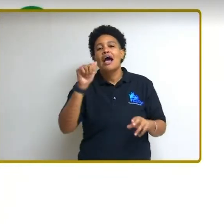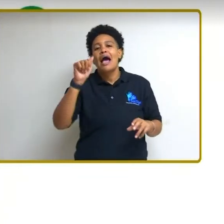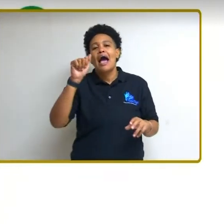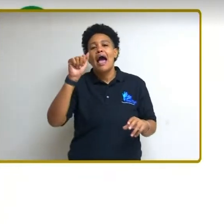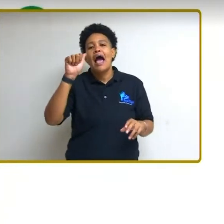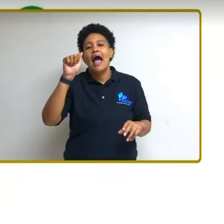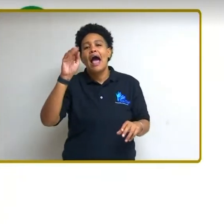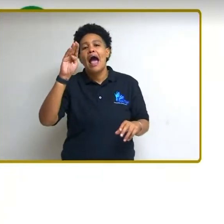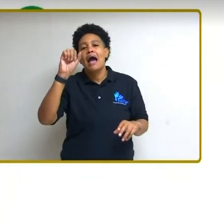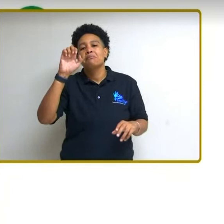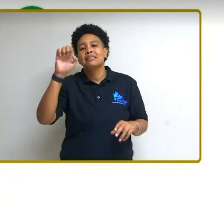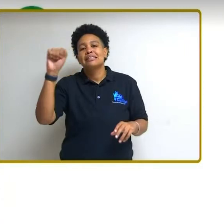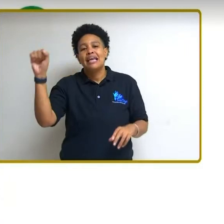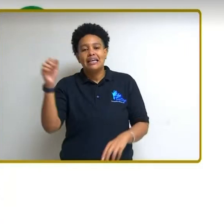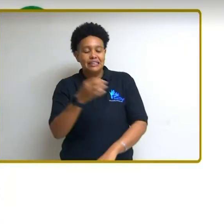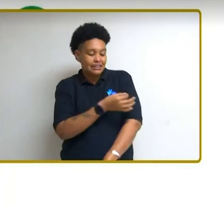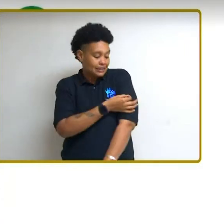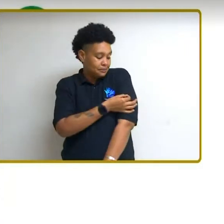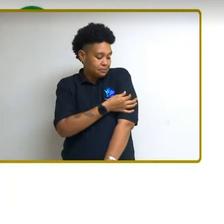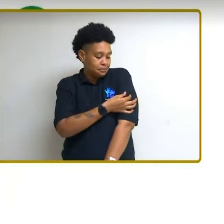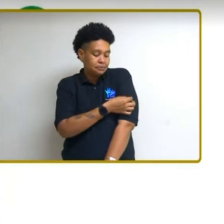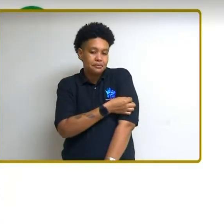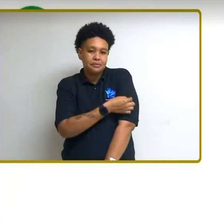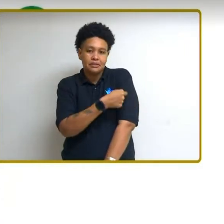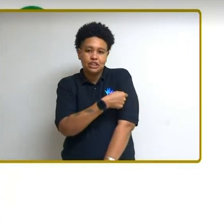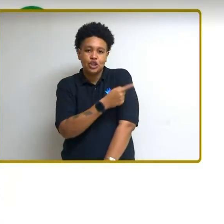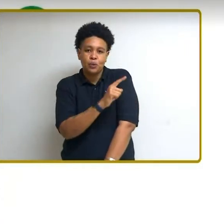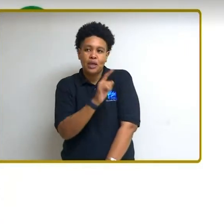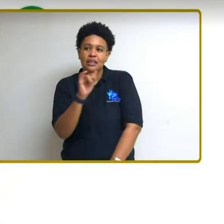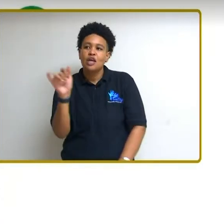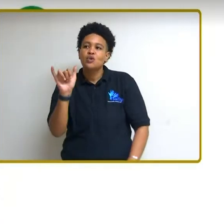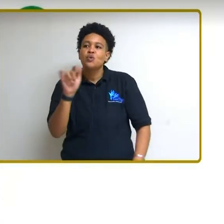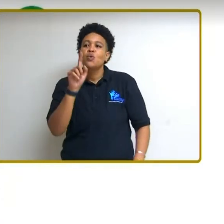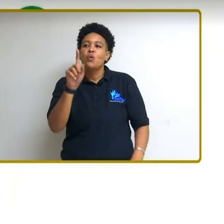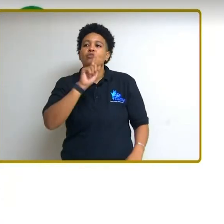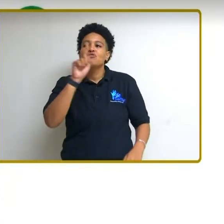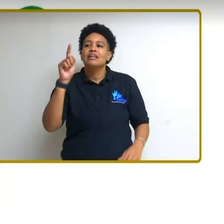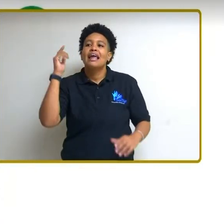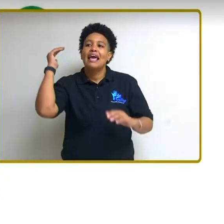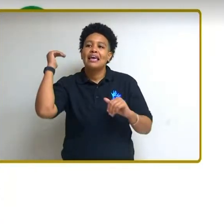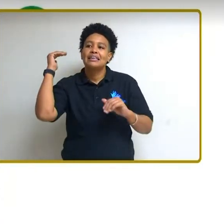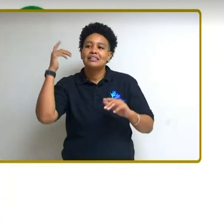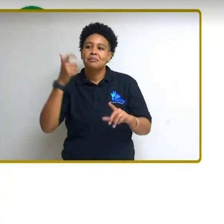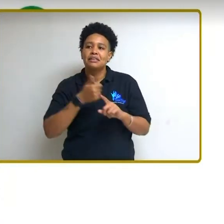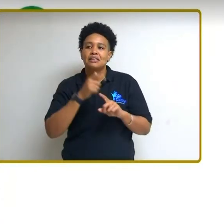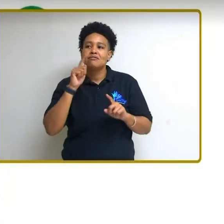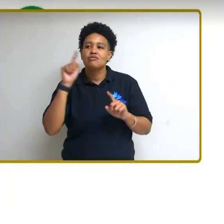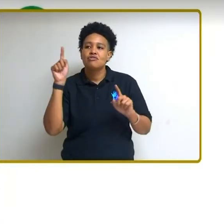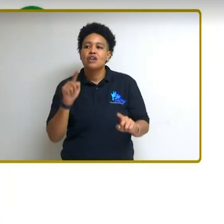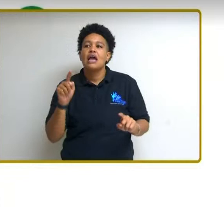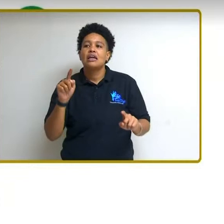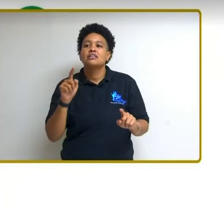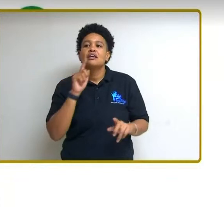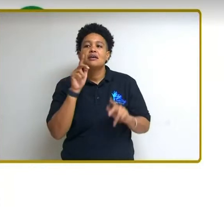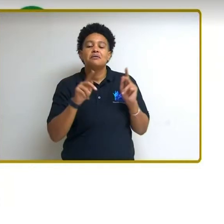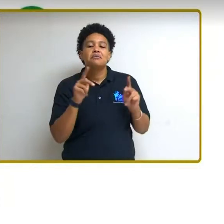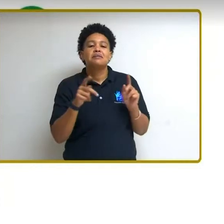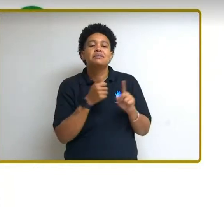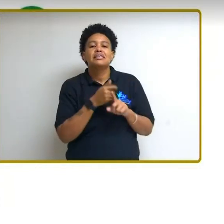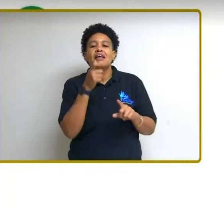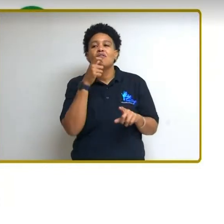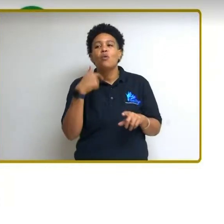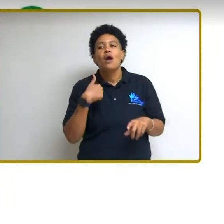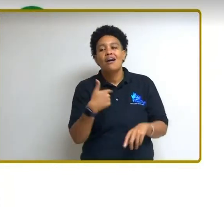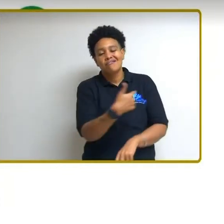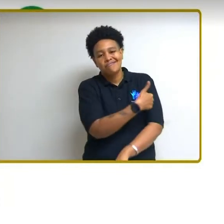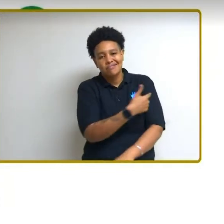the injection site. And that too is one of the expected reactions persons who would have